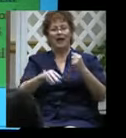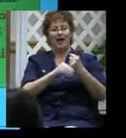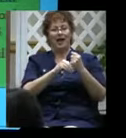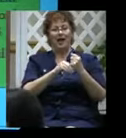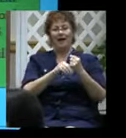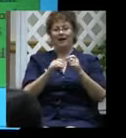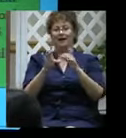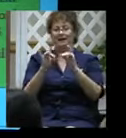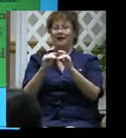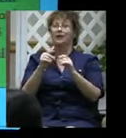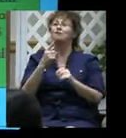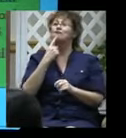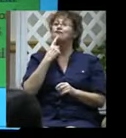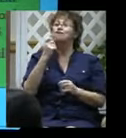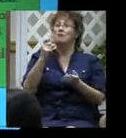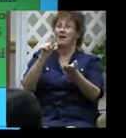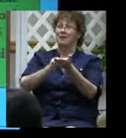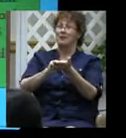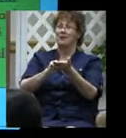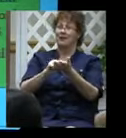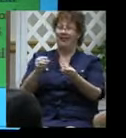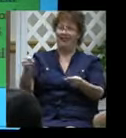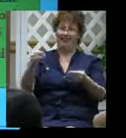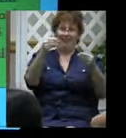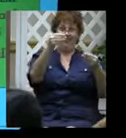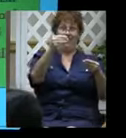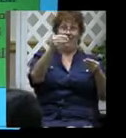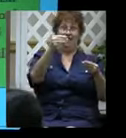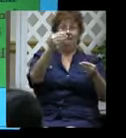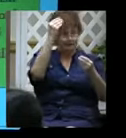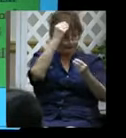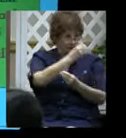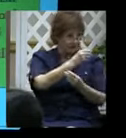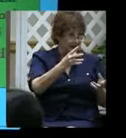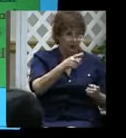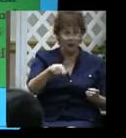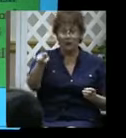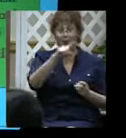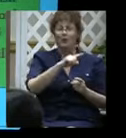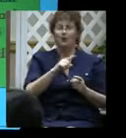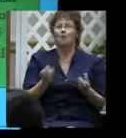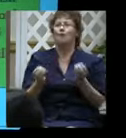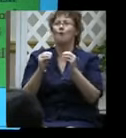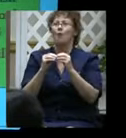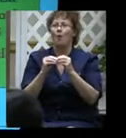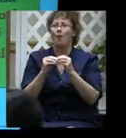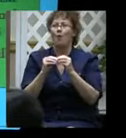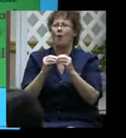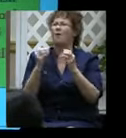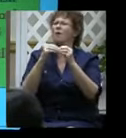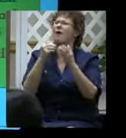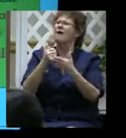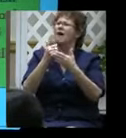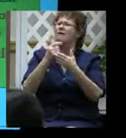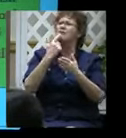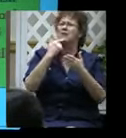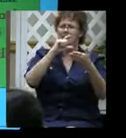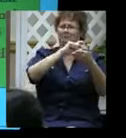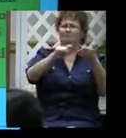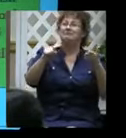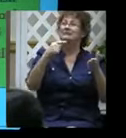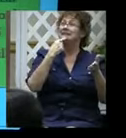right in red and you get that version translated, it tells the reader in the foreign language much more. It's much more helpful. And so basically what